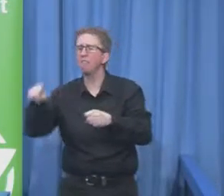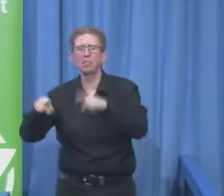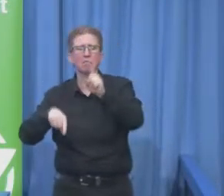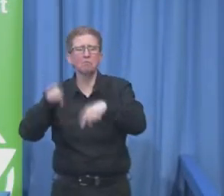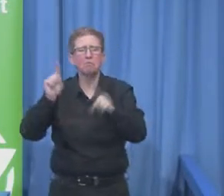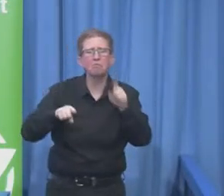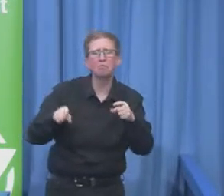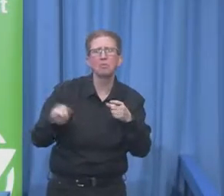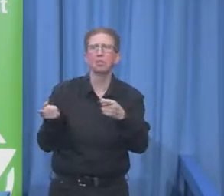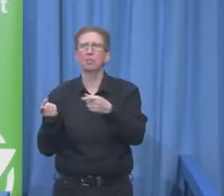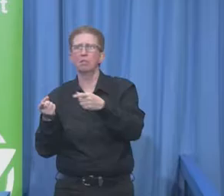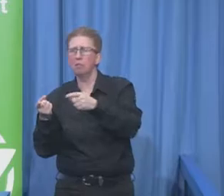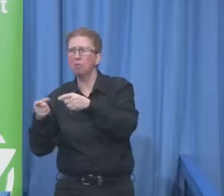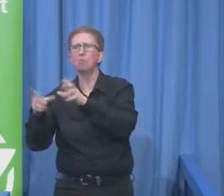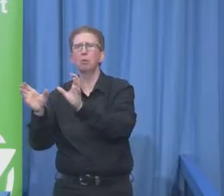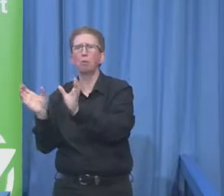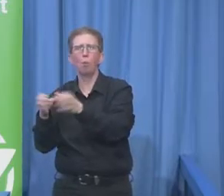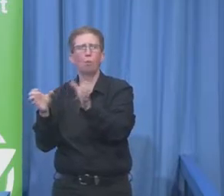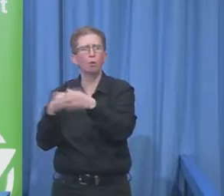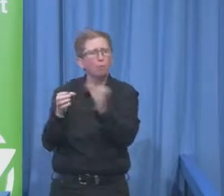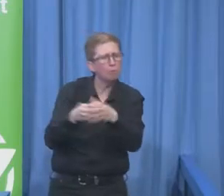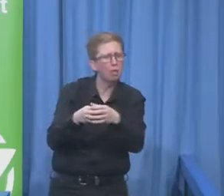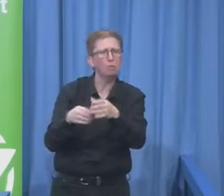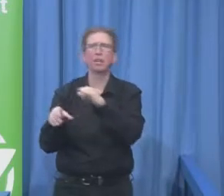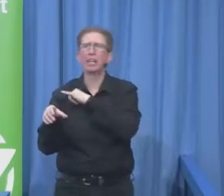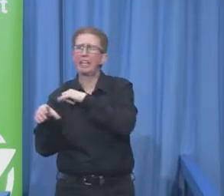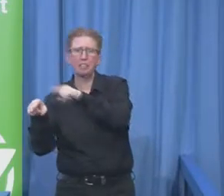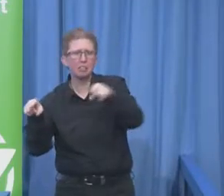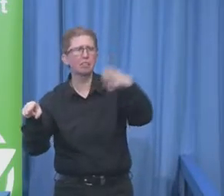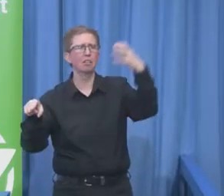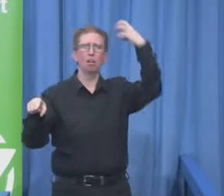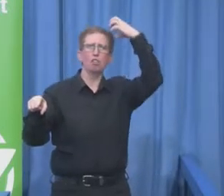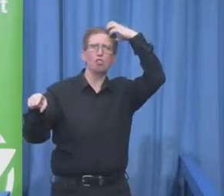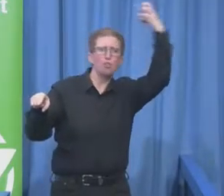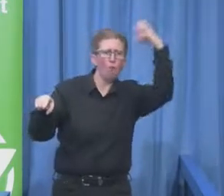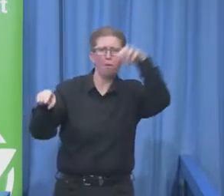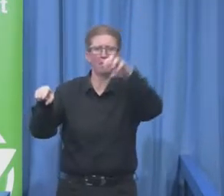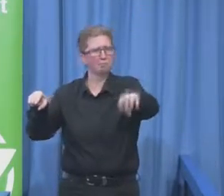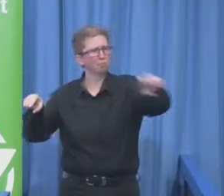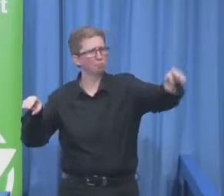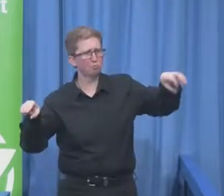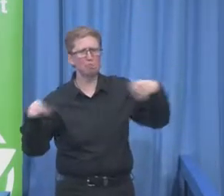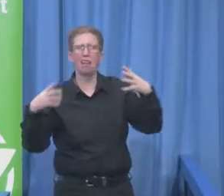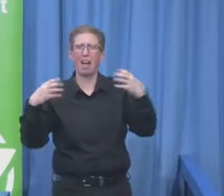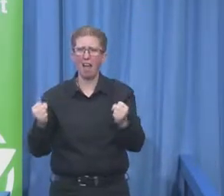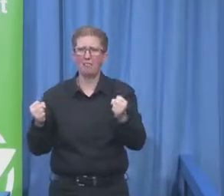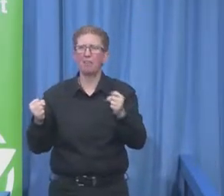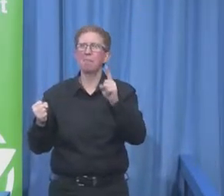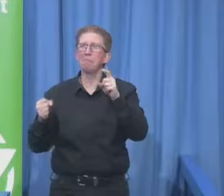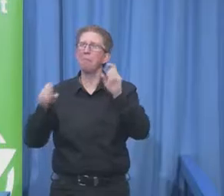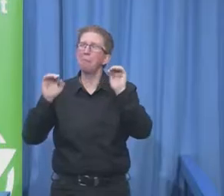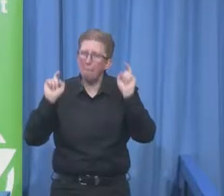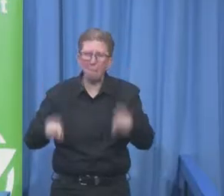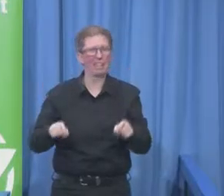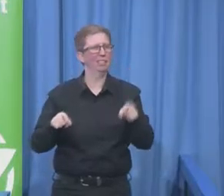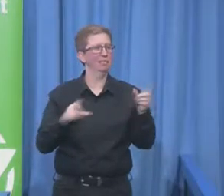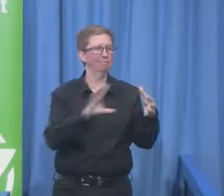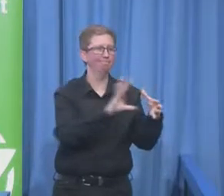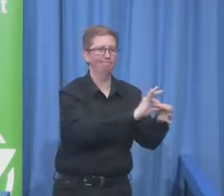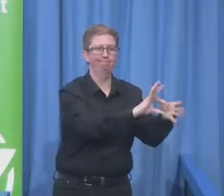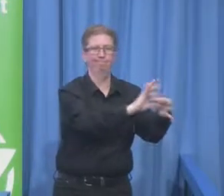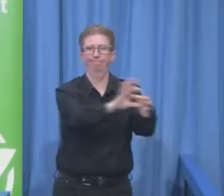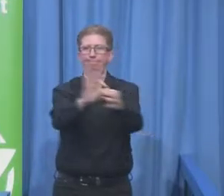the communities, all of them need to be brought onto one platform because the issue is so complex and multidimensional.